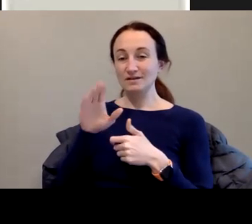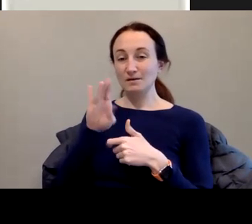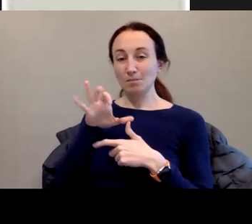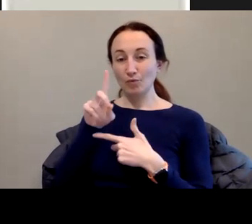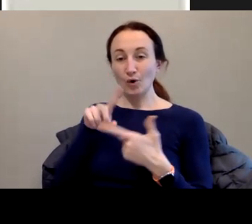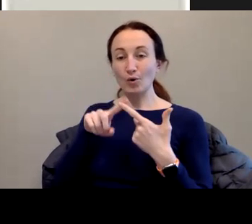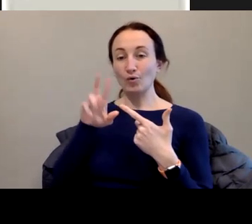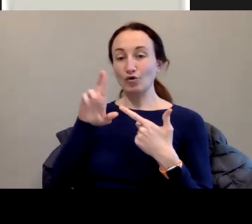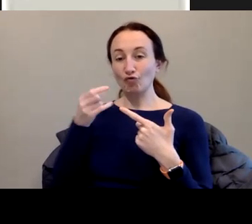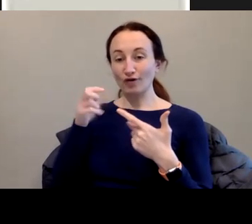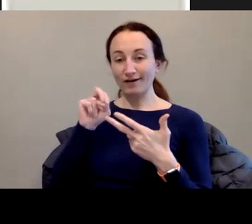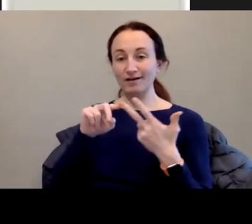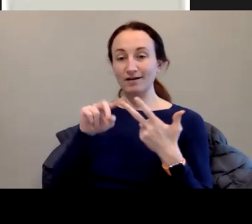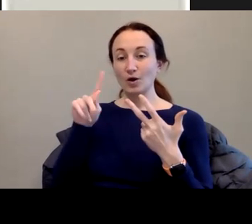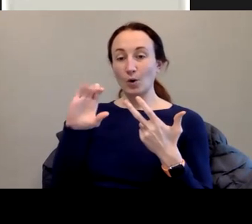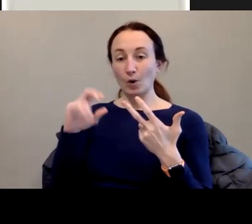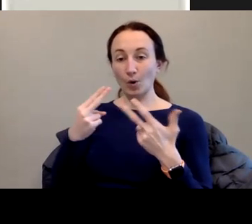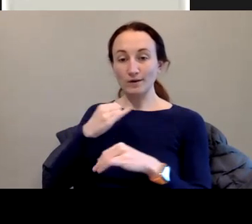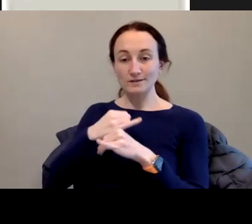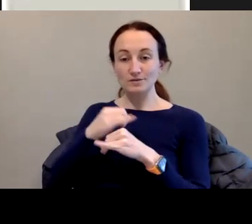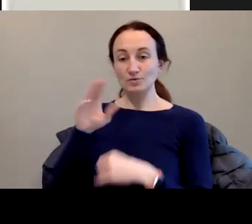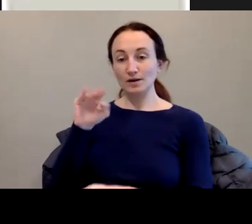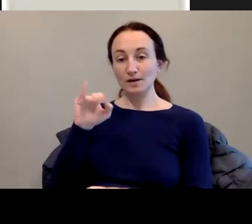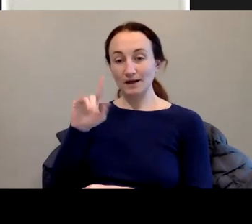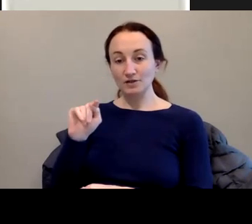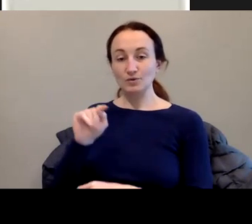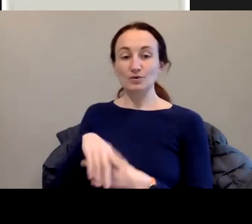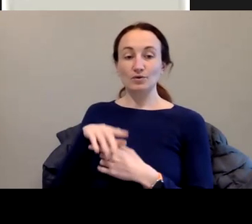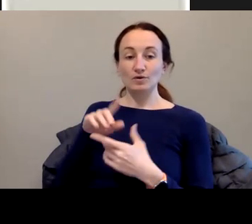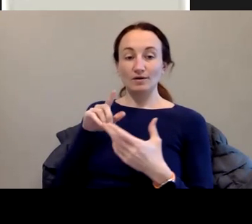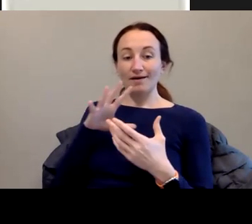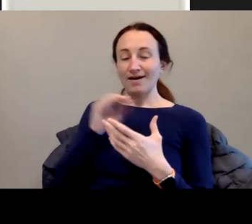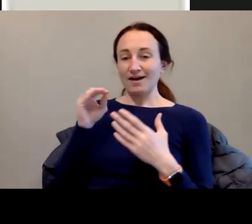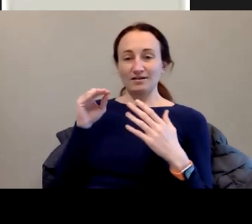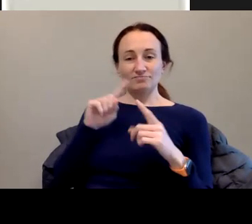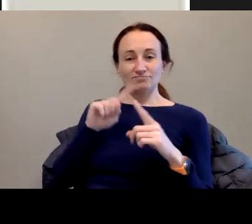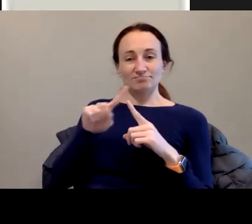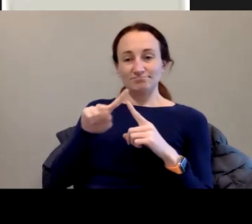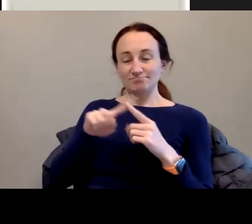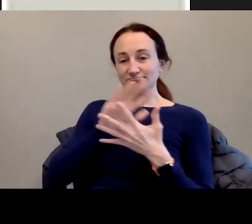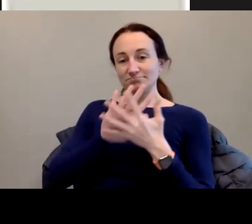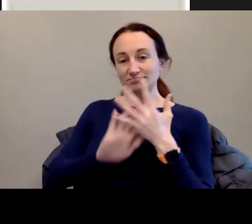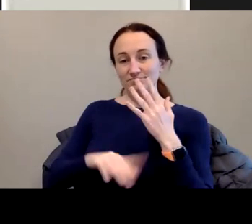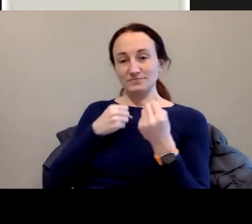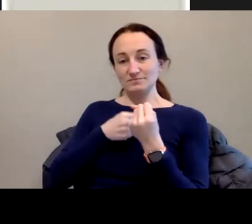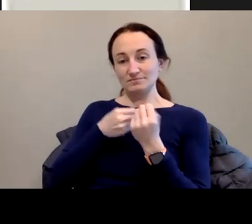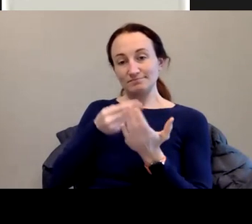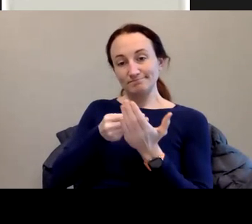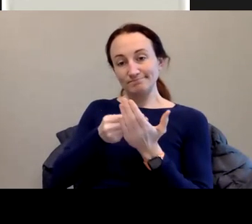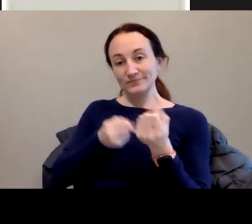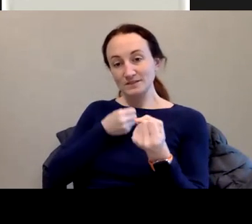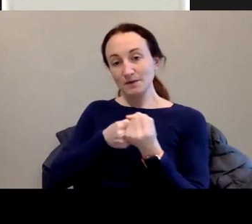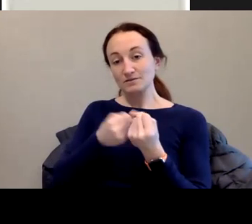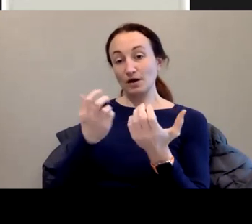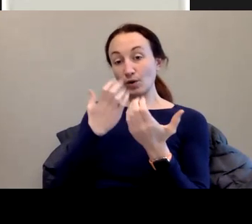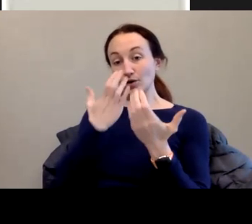from Reagan or Koch Institute, and from MIT, from Sanofi, and from many other sponsors. Just want to say thanks